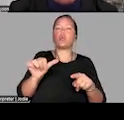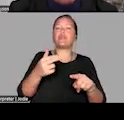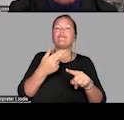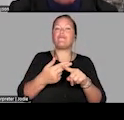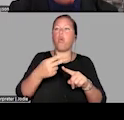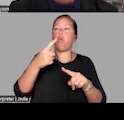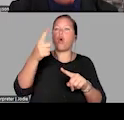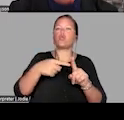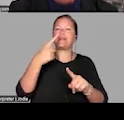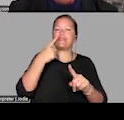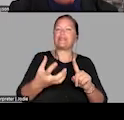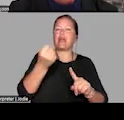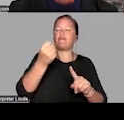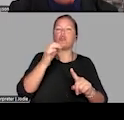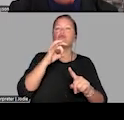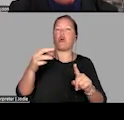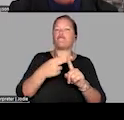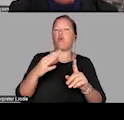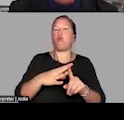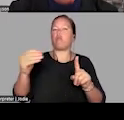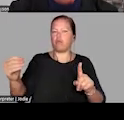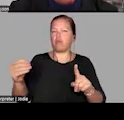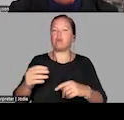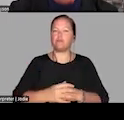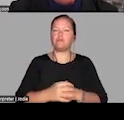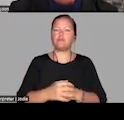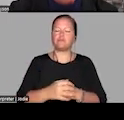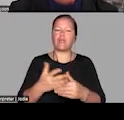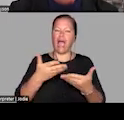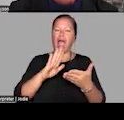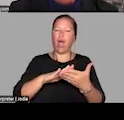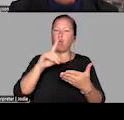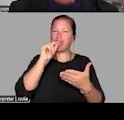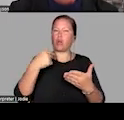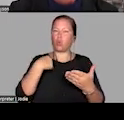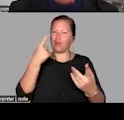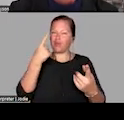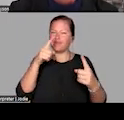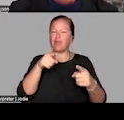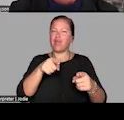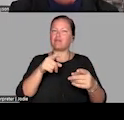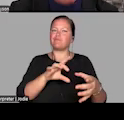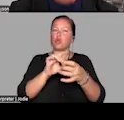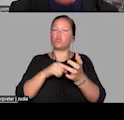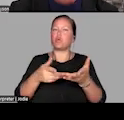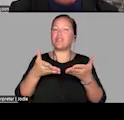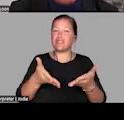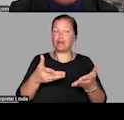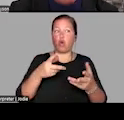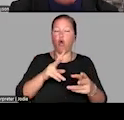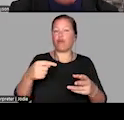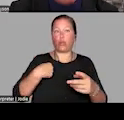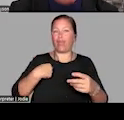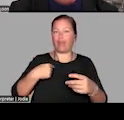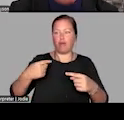want it to be used for other purposes. How do you have more fine-grained consent? We sometimes work in computational consent to